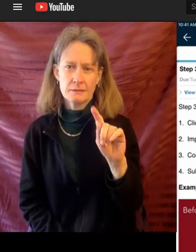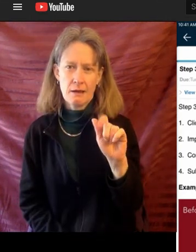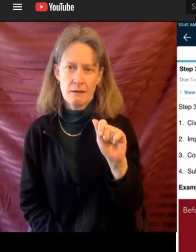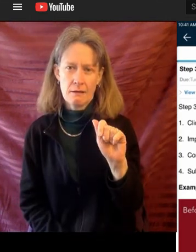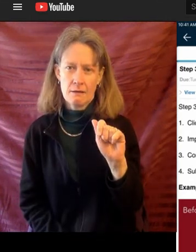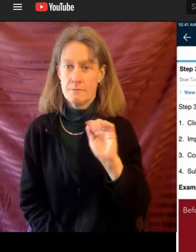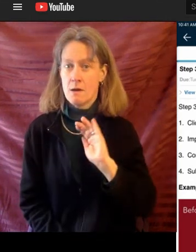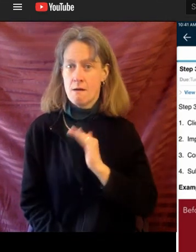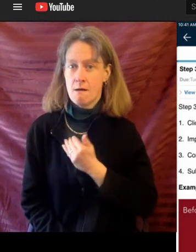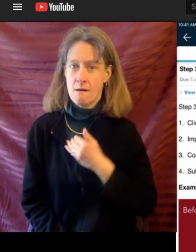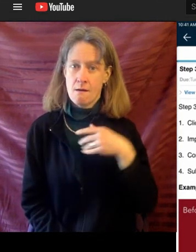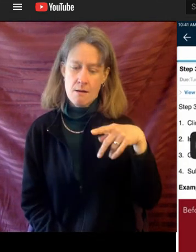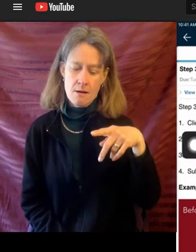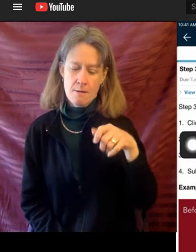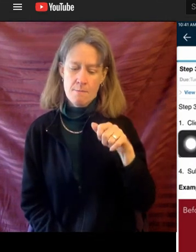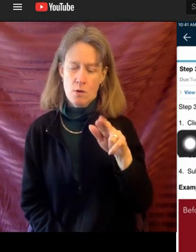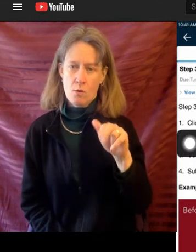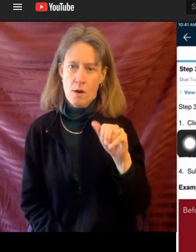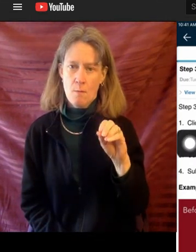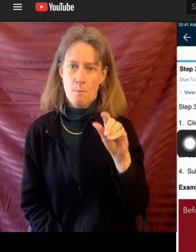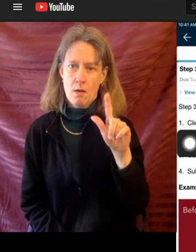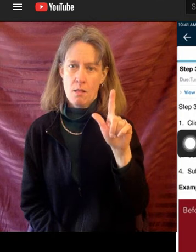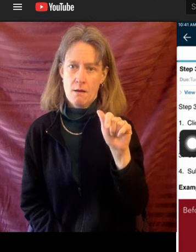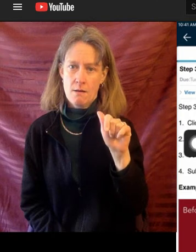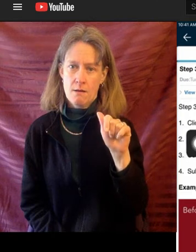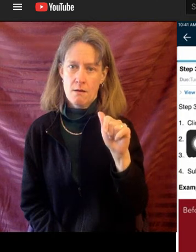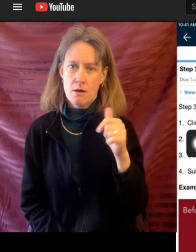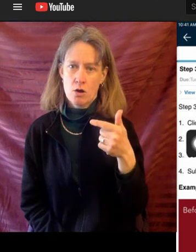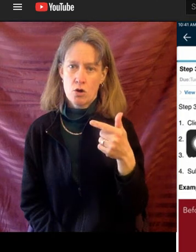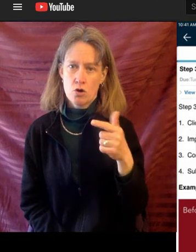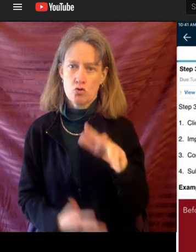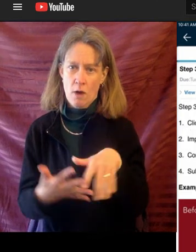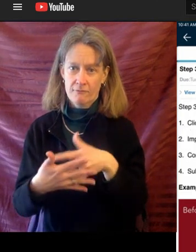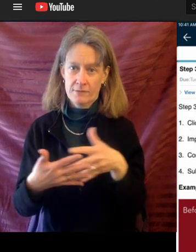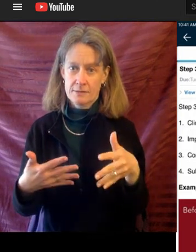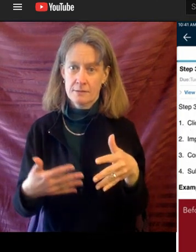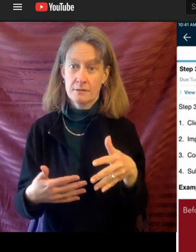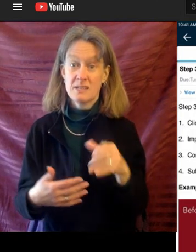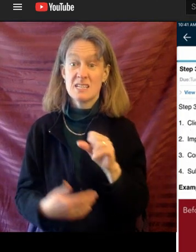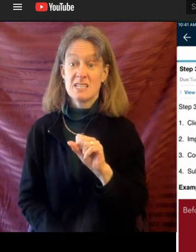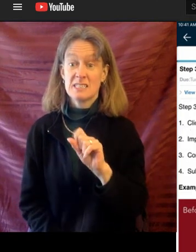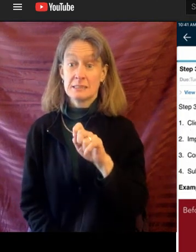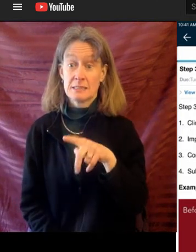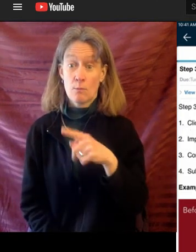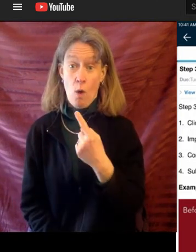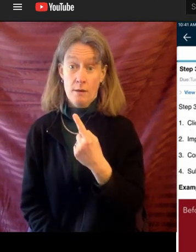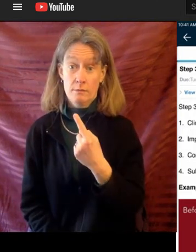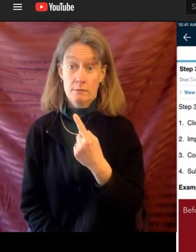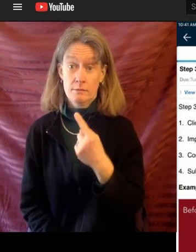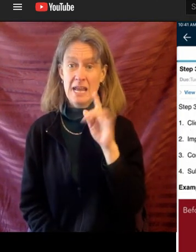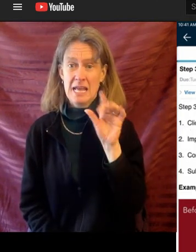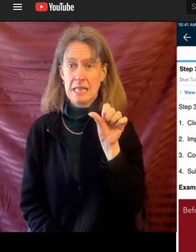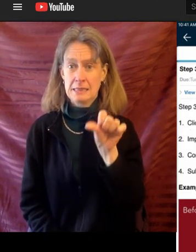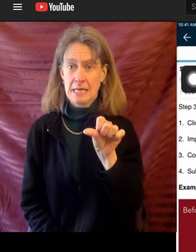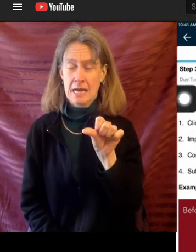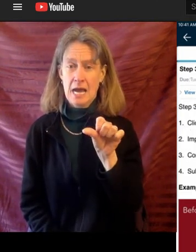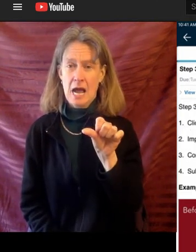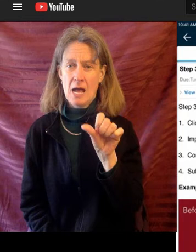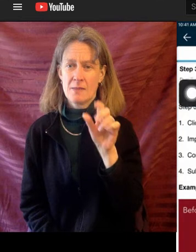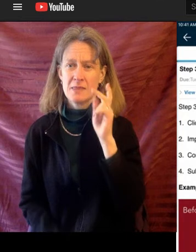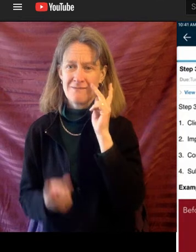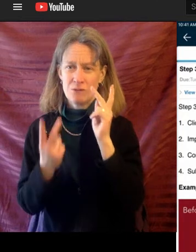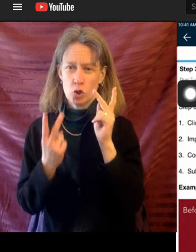parabola graphs. Step 1, click on View Attachment. So